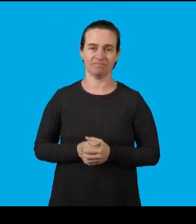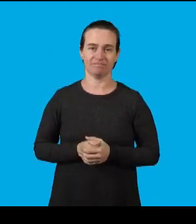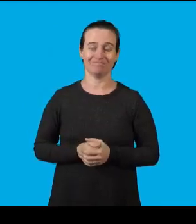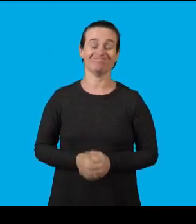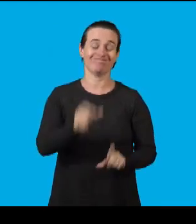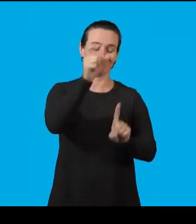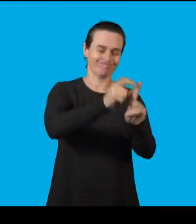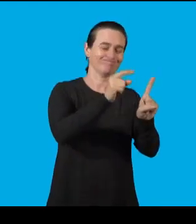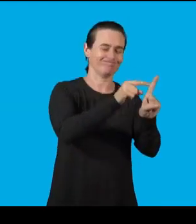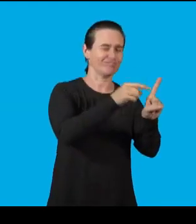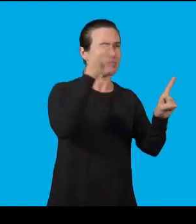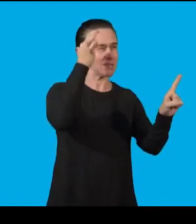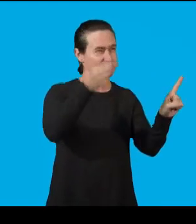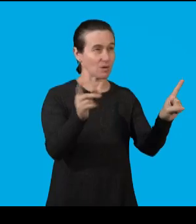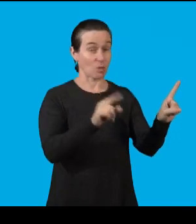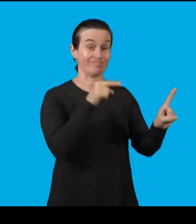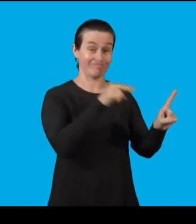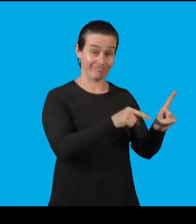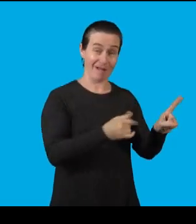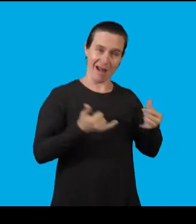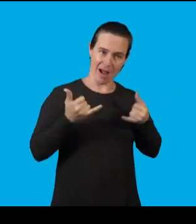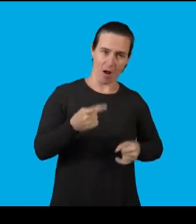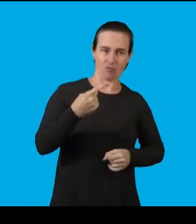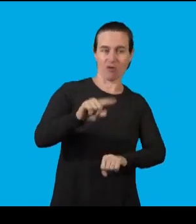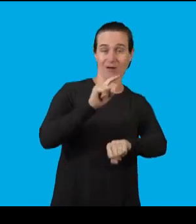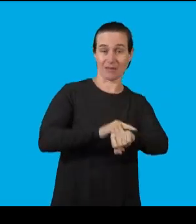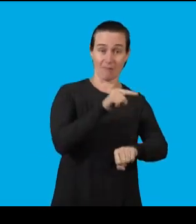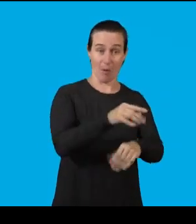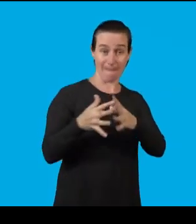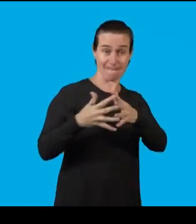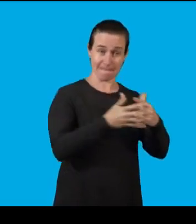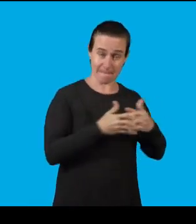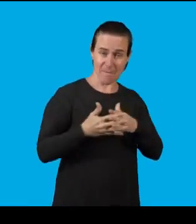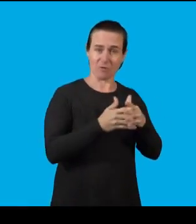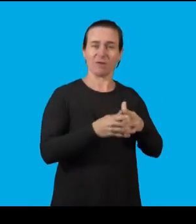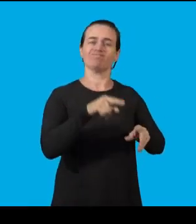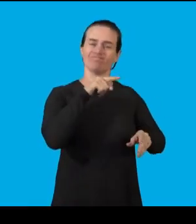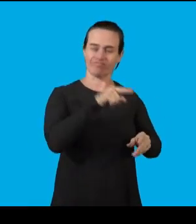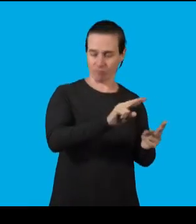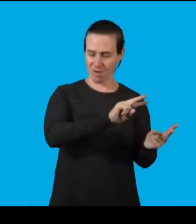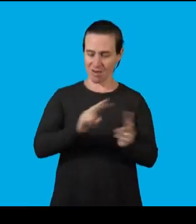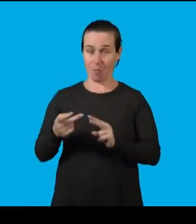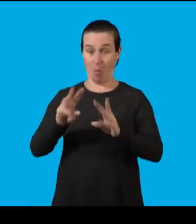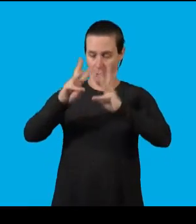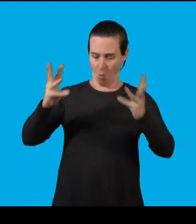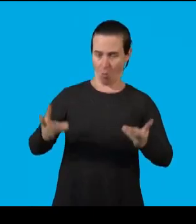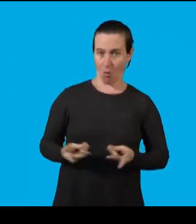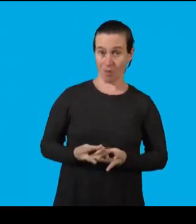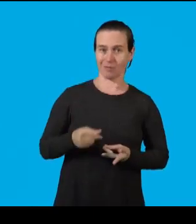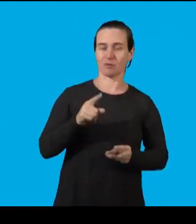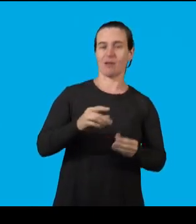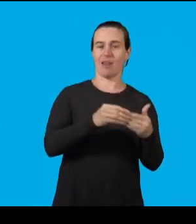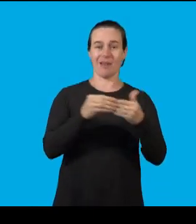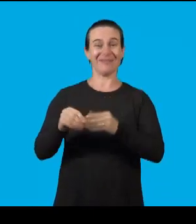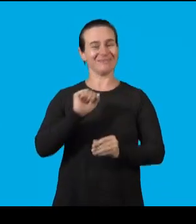Turkey. Truman decided it was time for the United States to step into the role of the